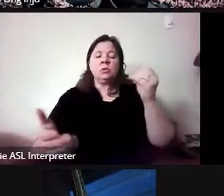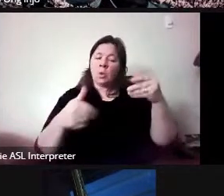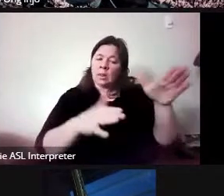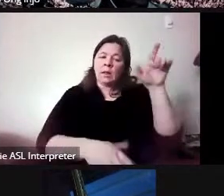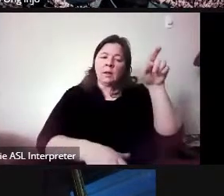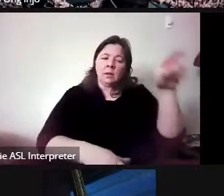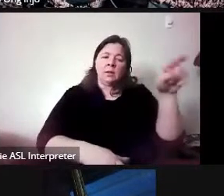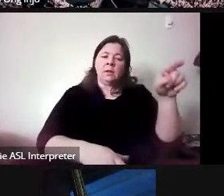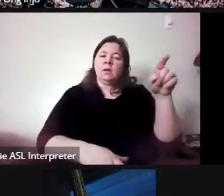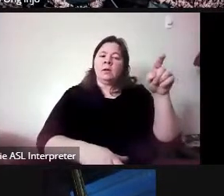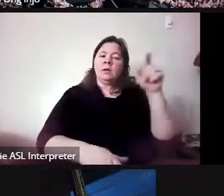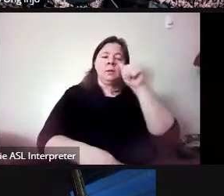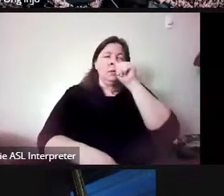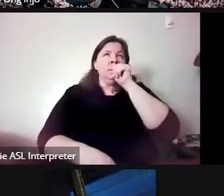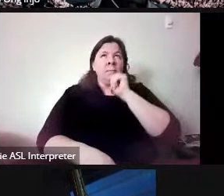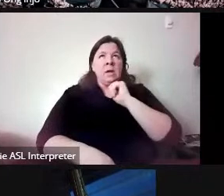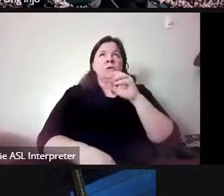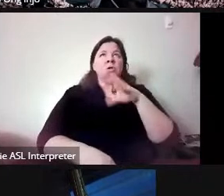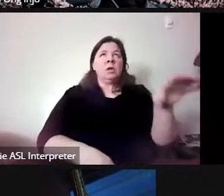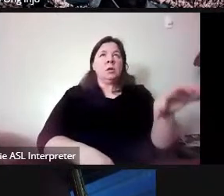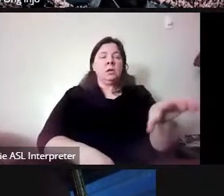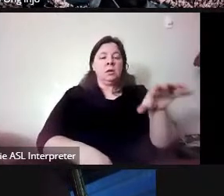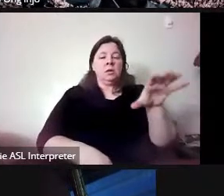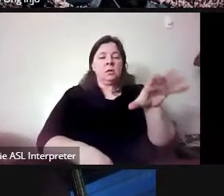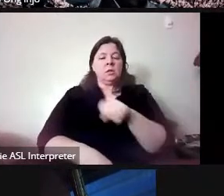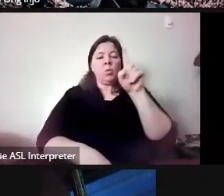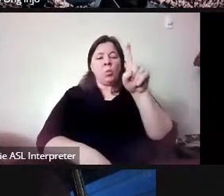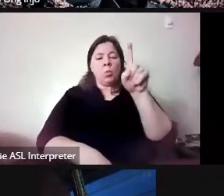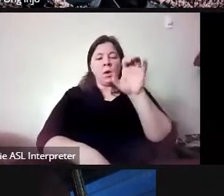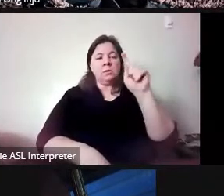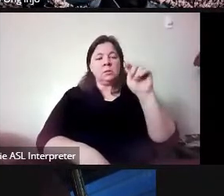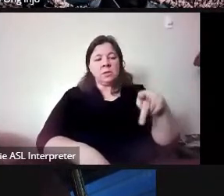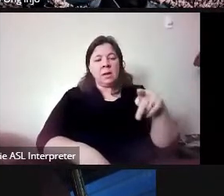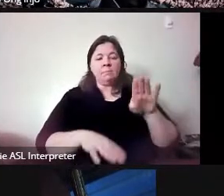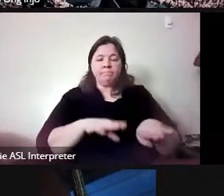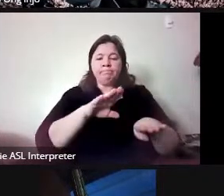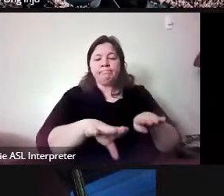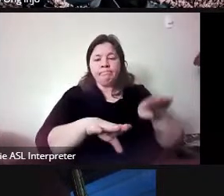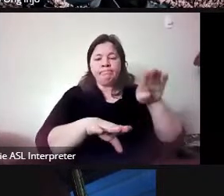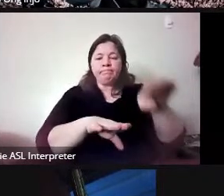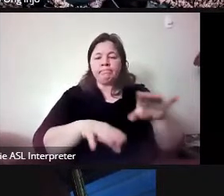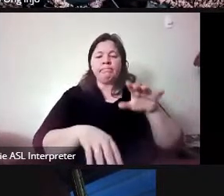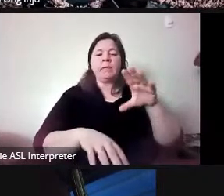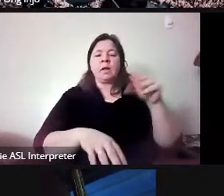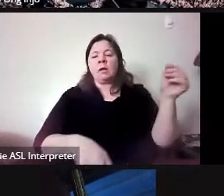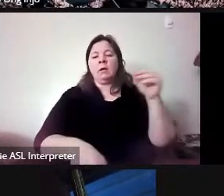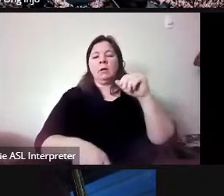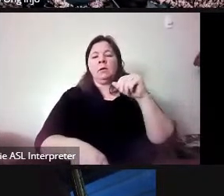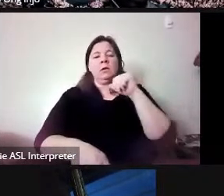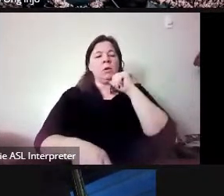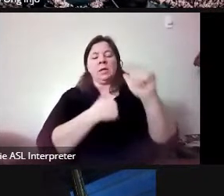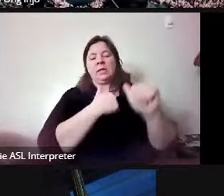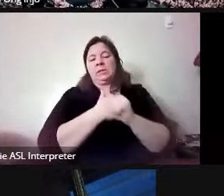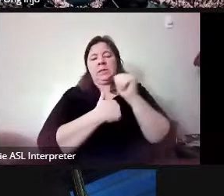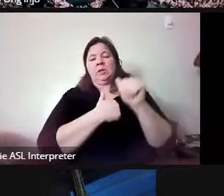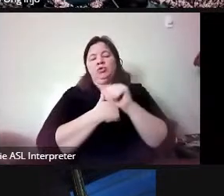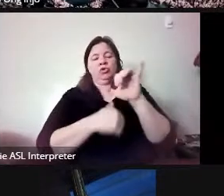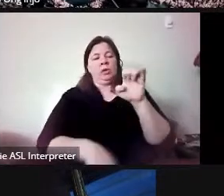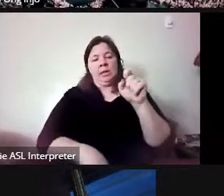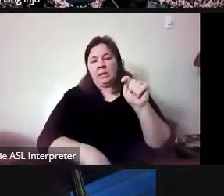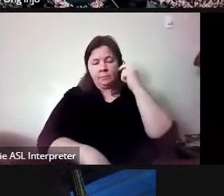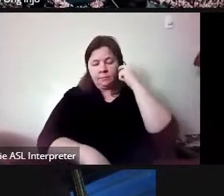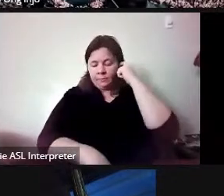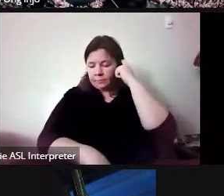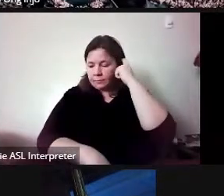him be exercising patient, take it one step at a time, but he's still not in the danger zone as yet. He's still